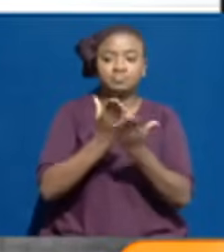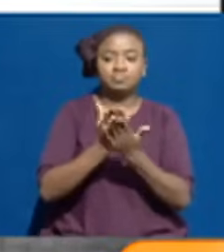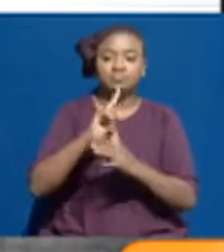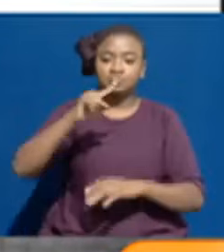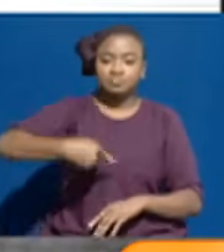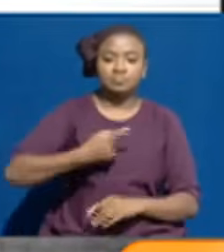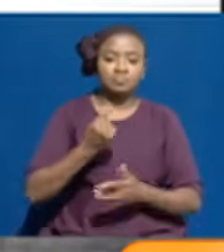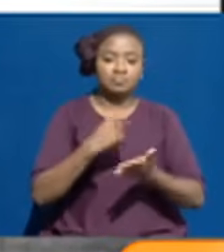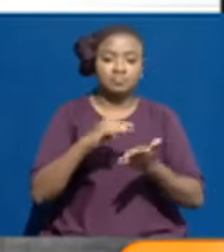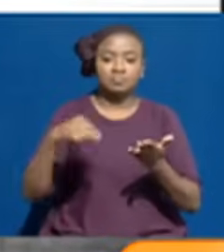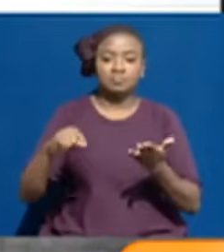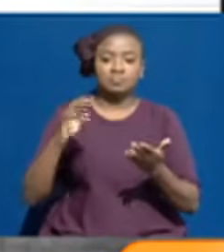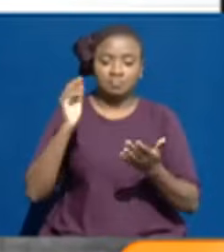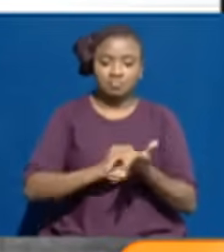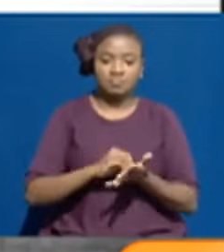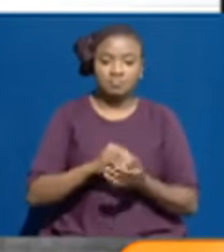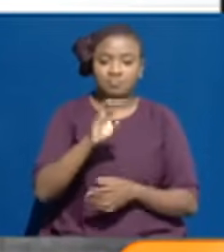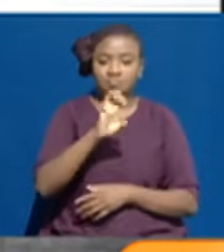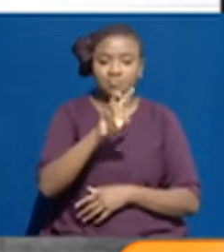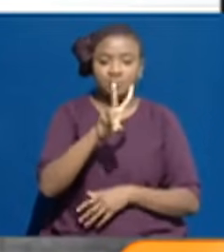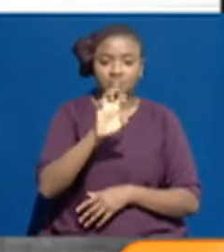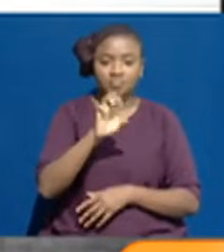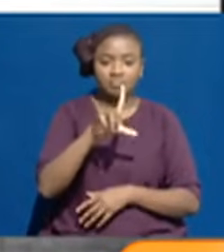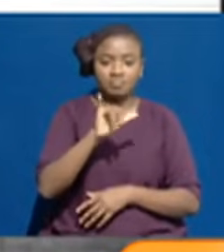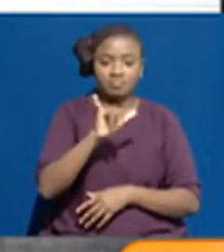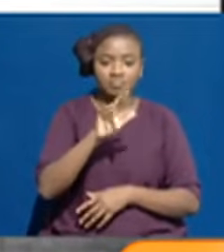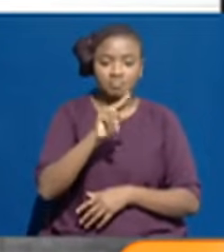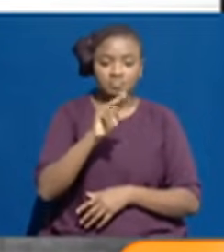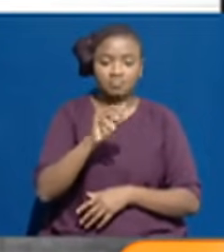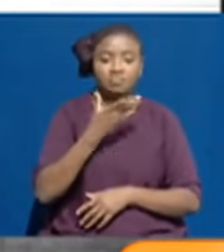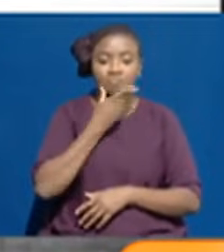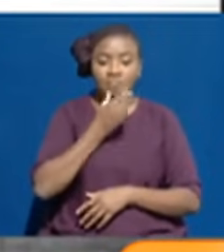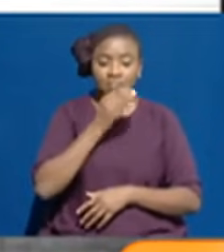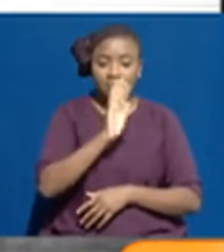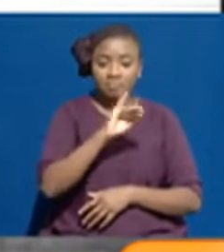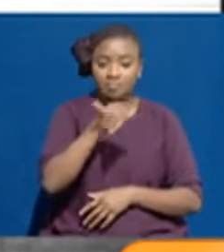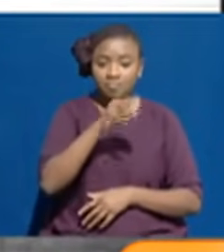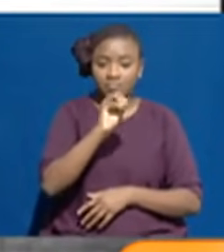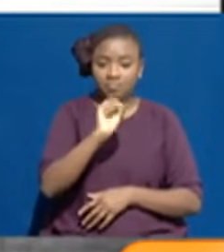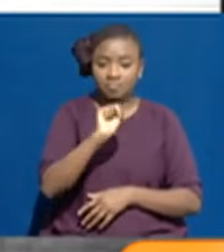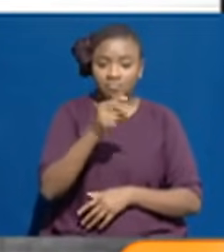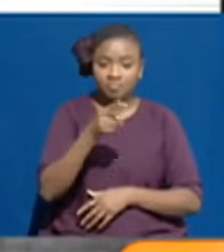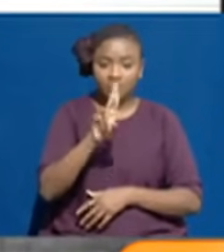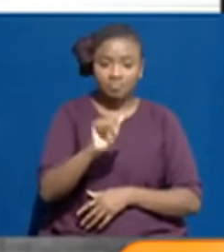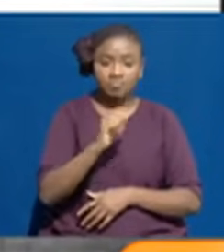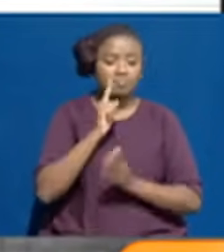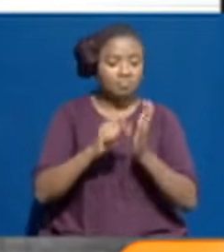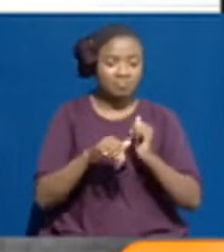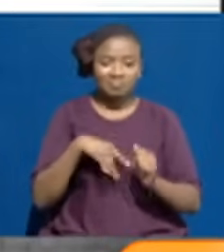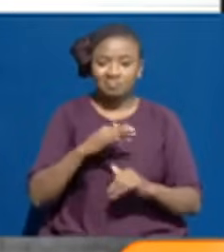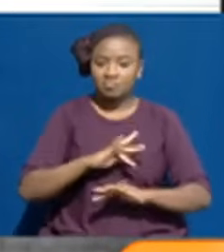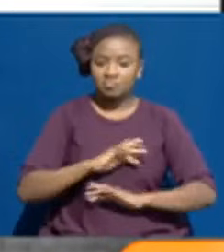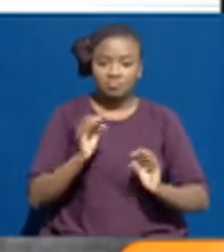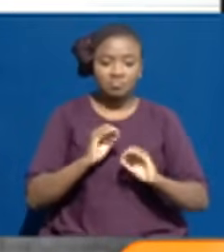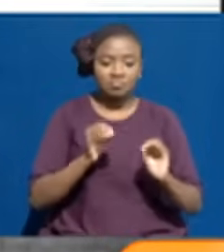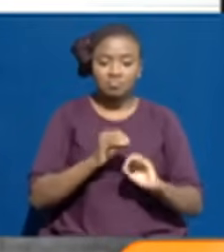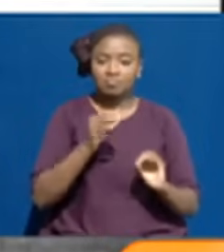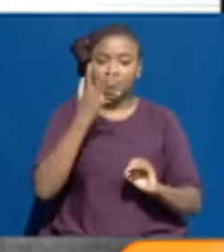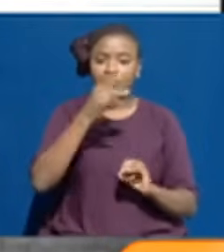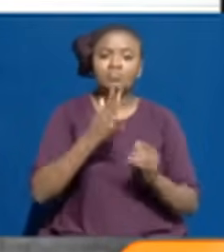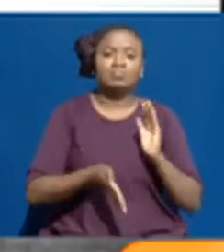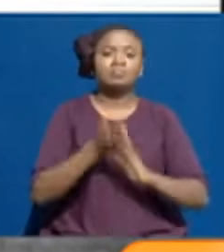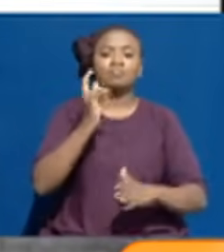a remark. Evelyn Kemuya Omuoyo, through her guardian Joshua Nyansera, expressed dissatisfaction at what they termed as rushed